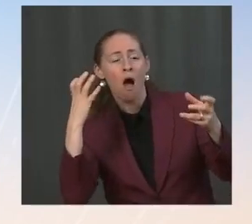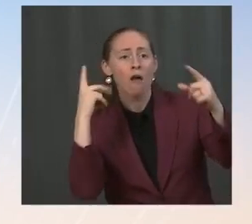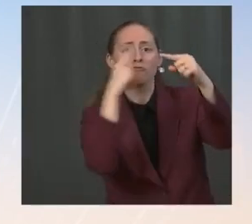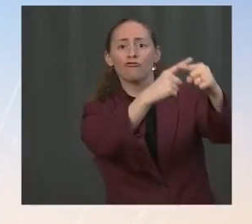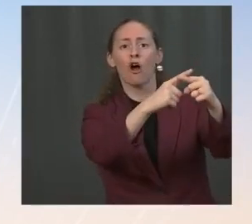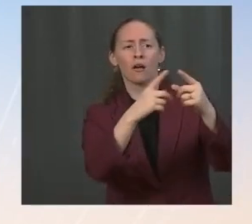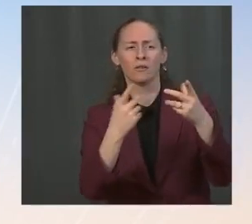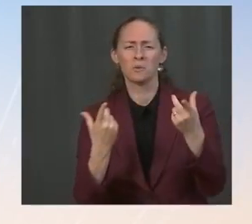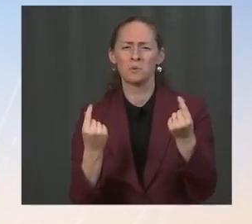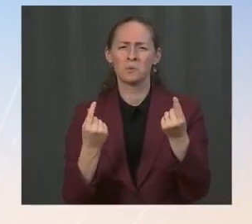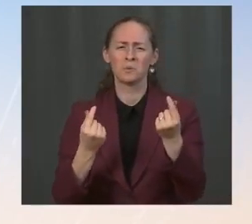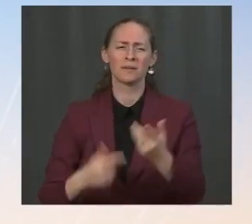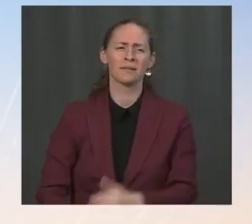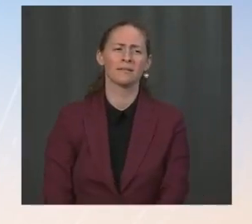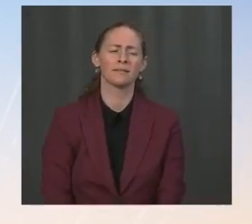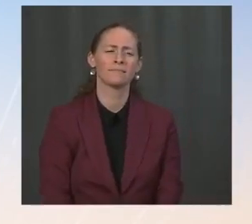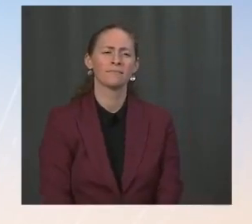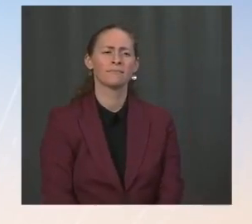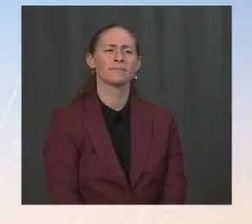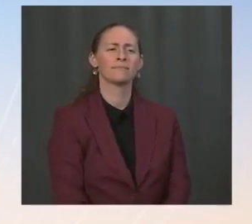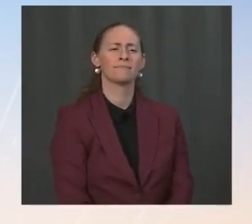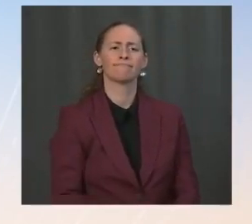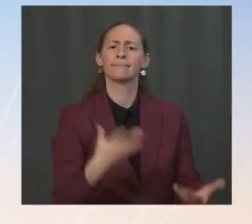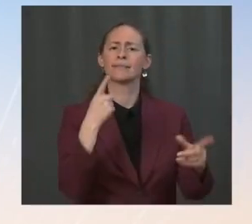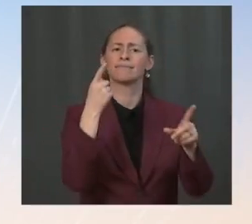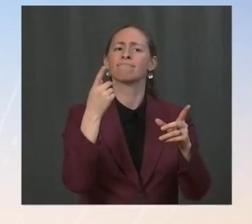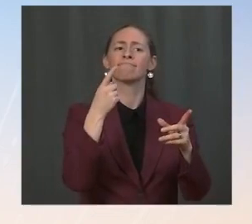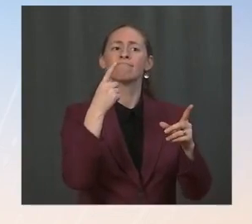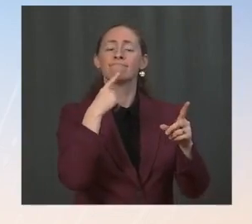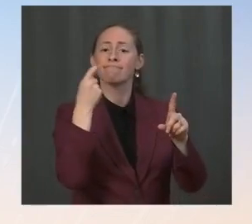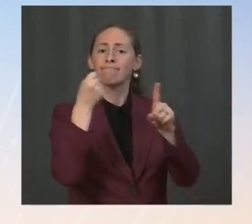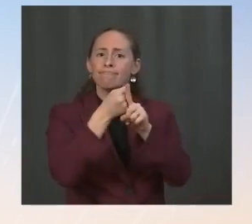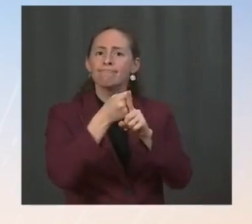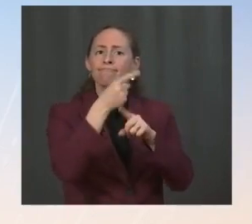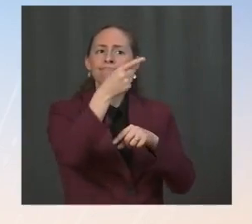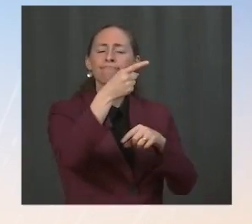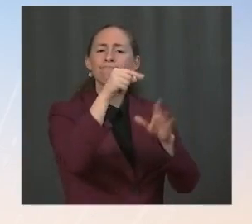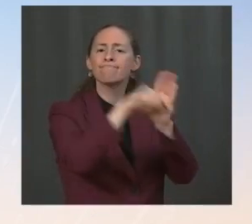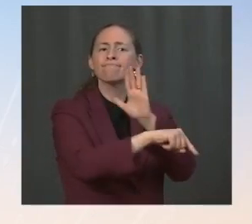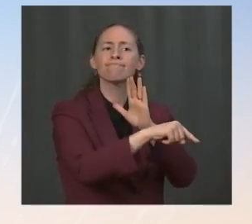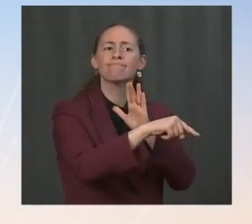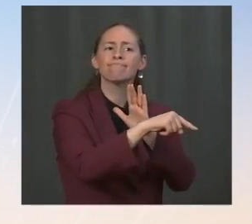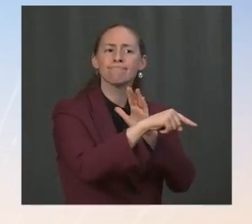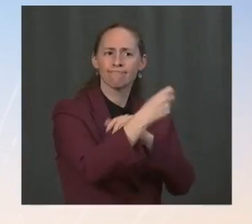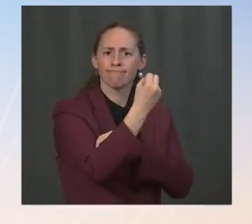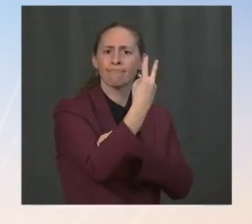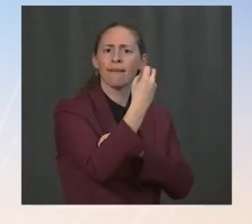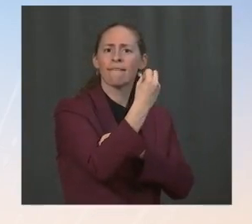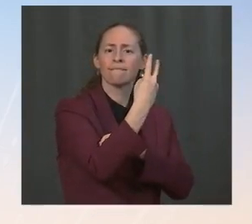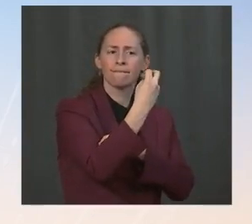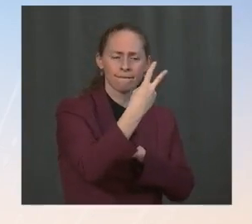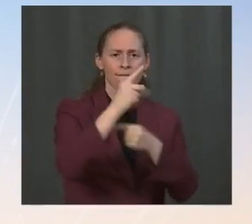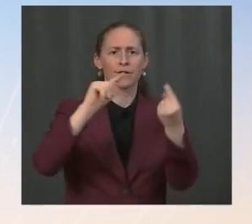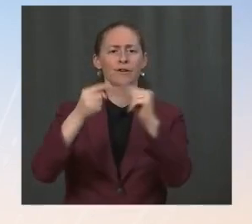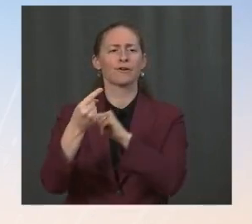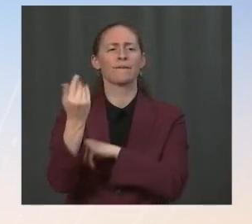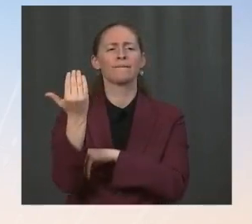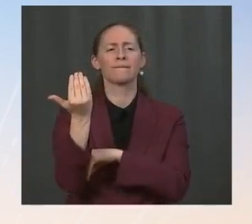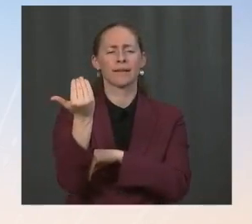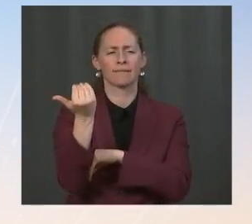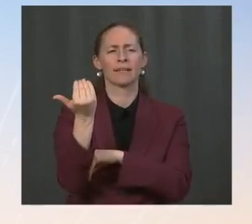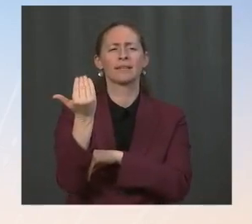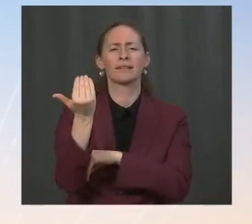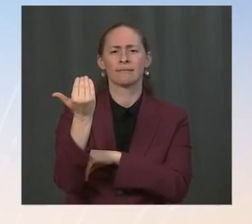12 individual service members and 15 who were wounded today. And certainly I would expect any president of the United States